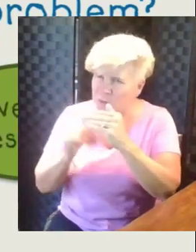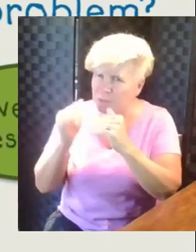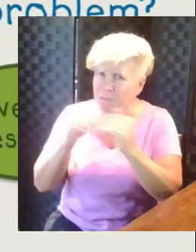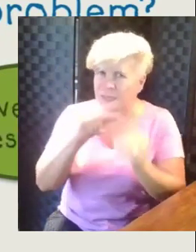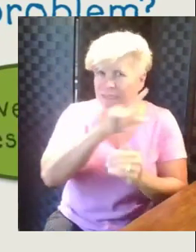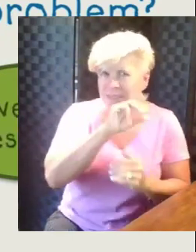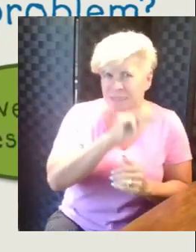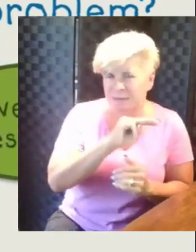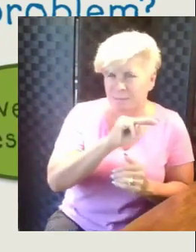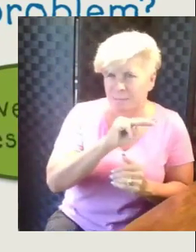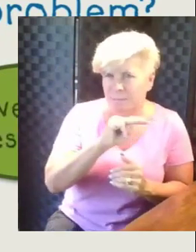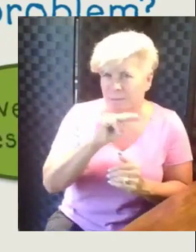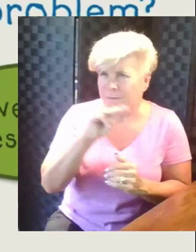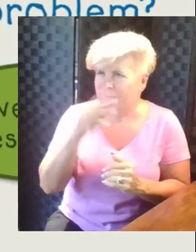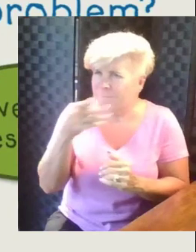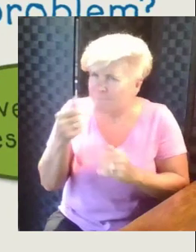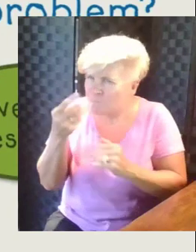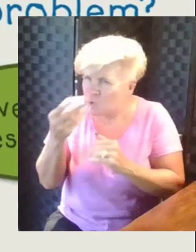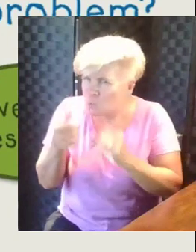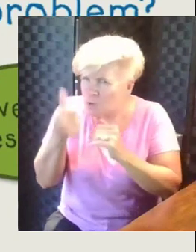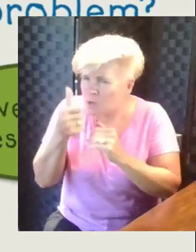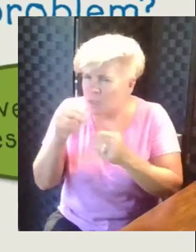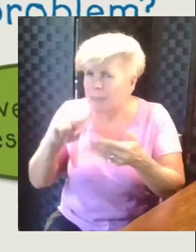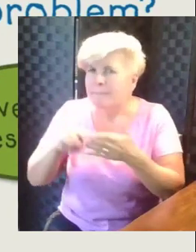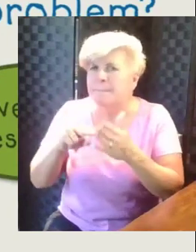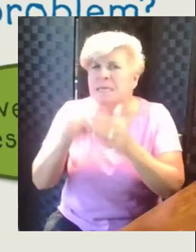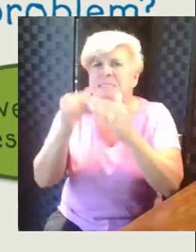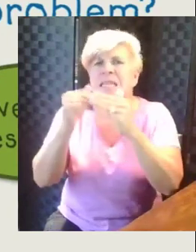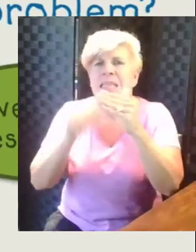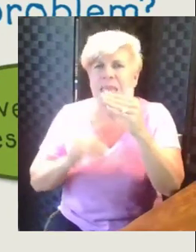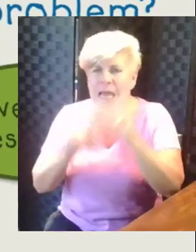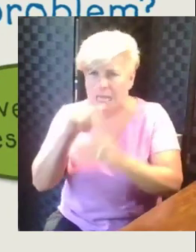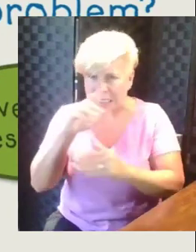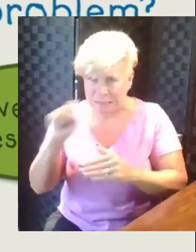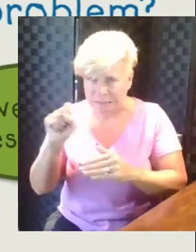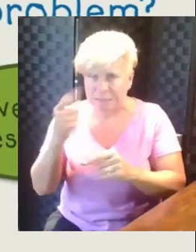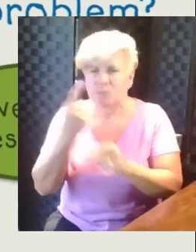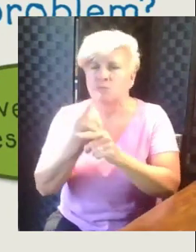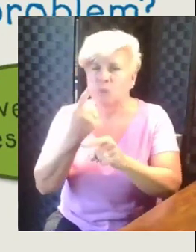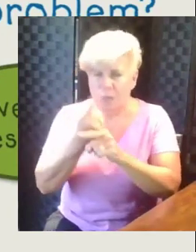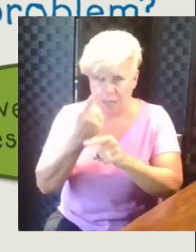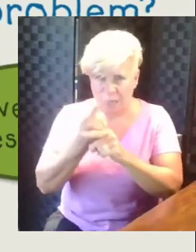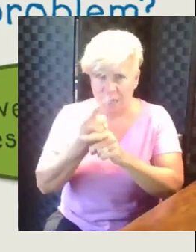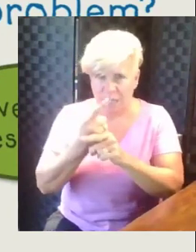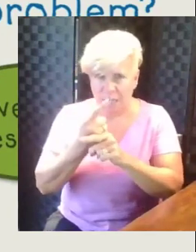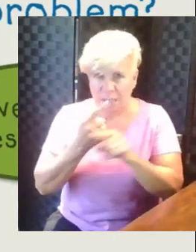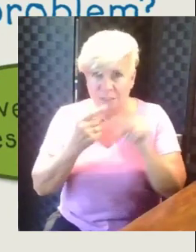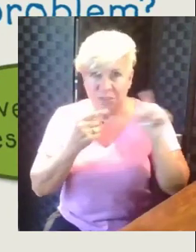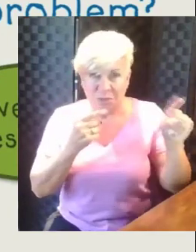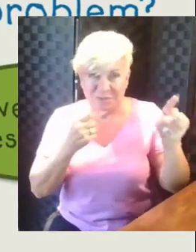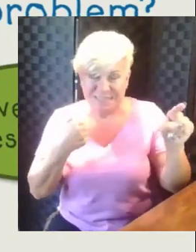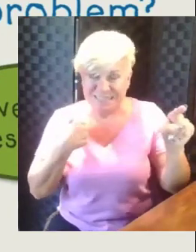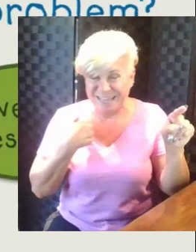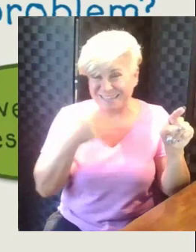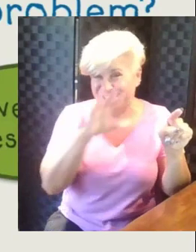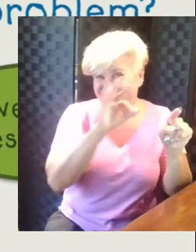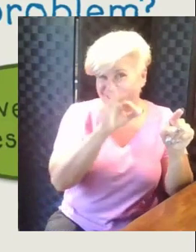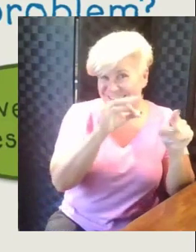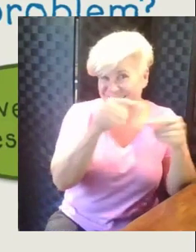Fewer means less, right? That's right, Ian. Zim's tower has 19 blocks.